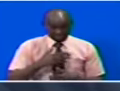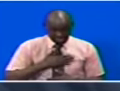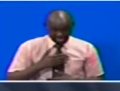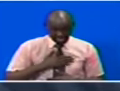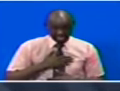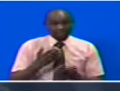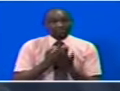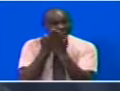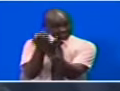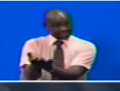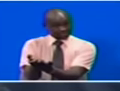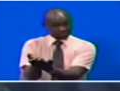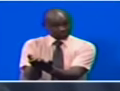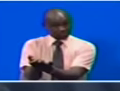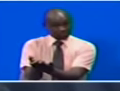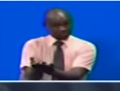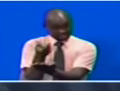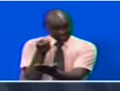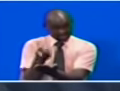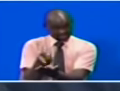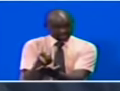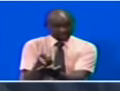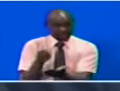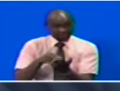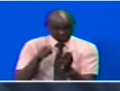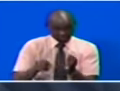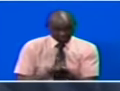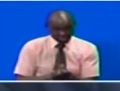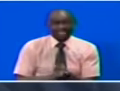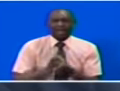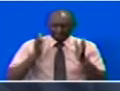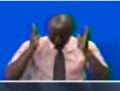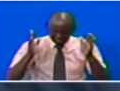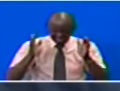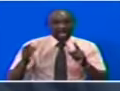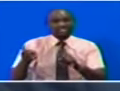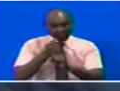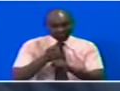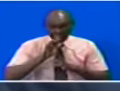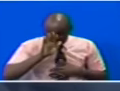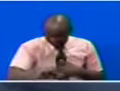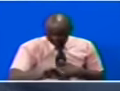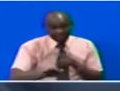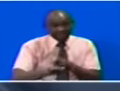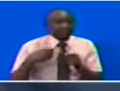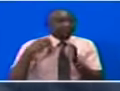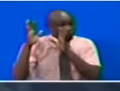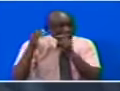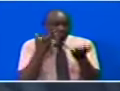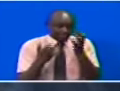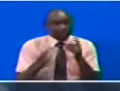presentation, I think, does erode the first major step towards hopefully